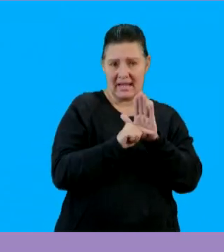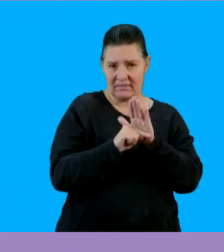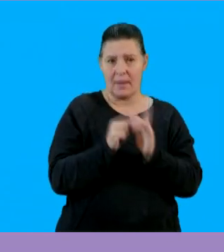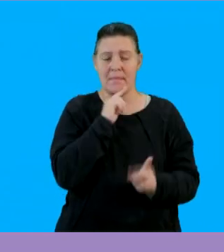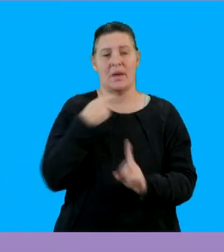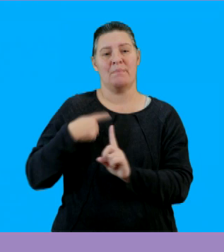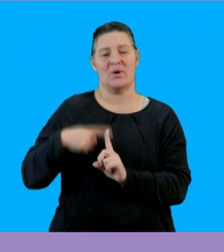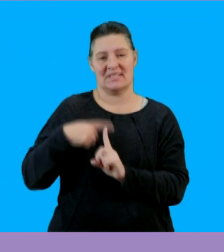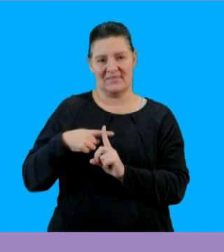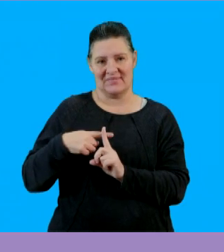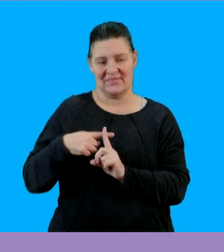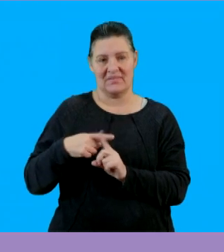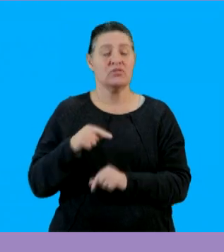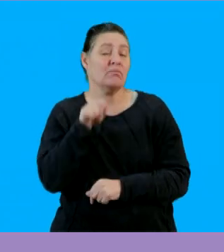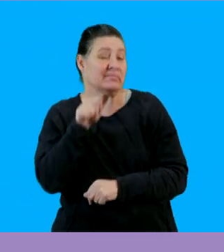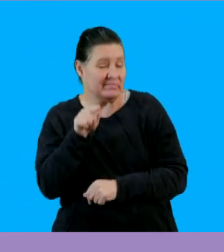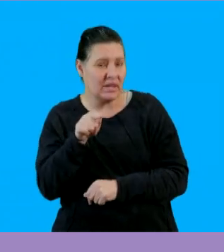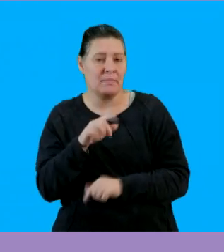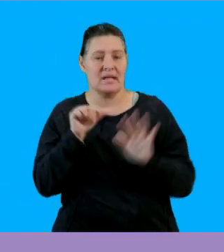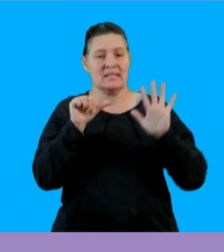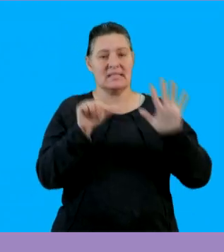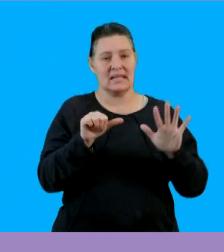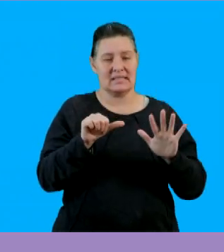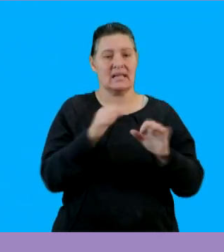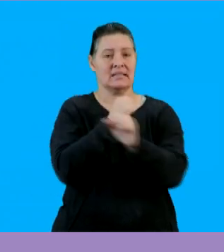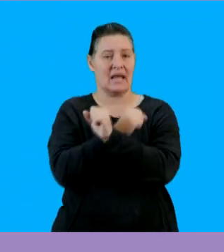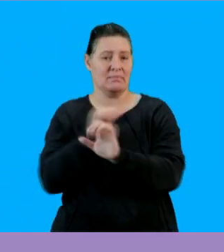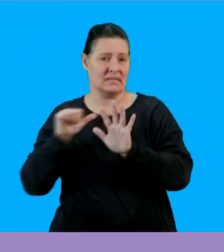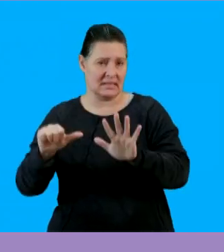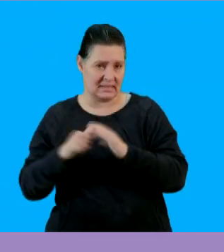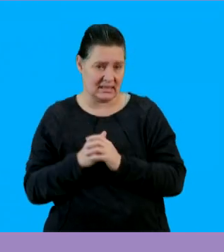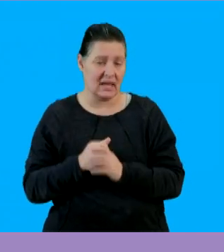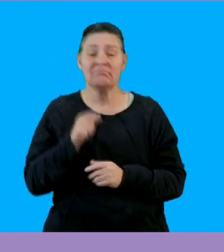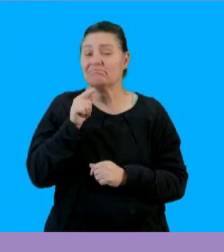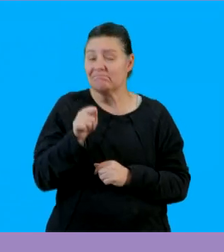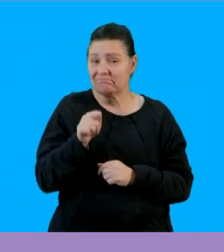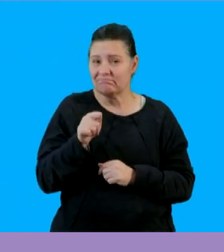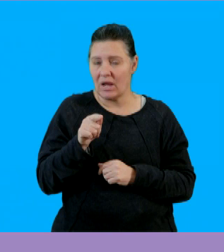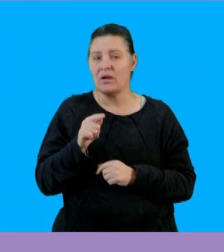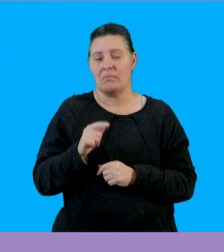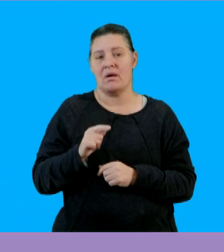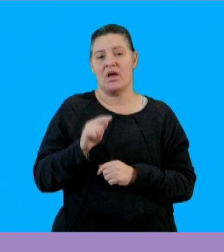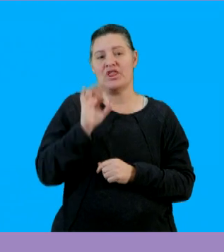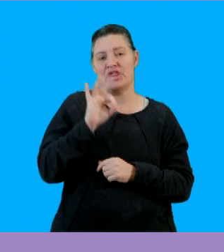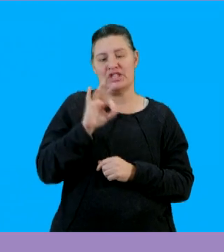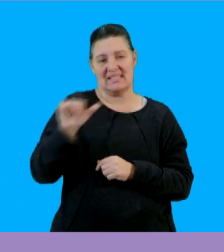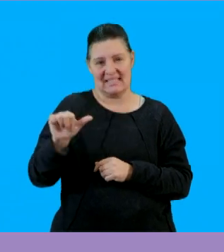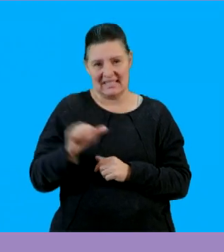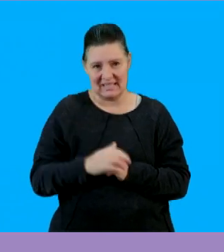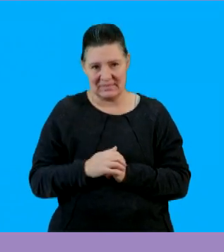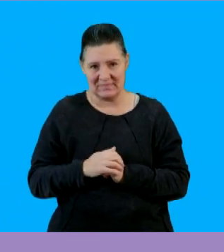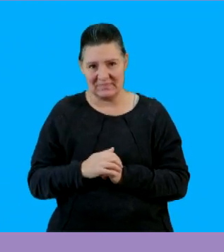subtracting a negative gives us a positive. So that is going to be now 6 multiplied by 6, and that is going to be